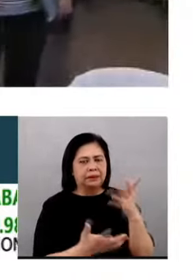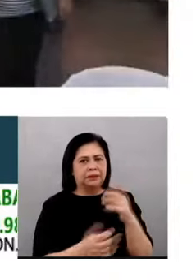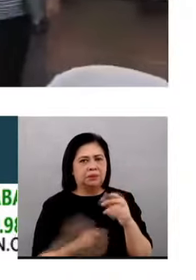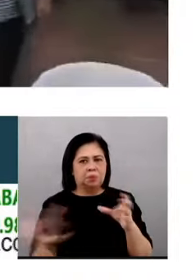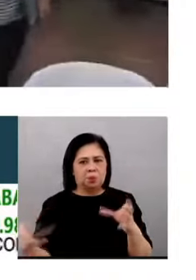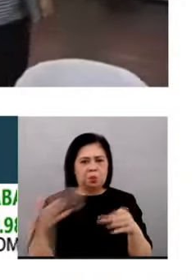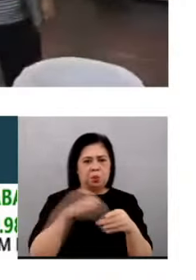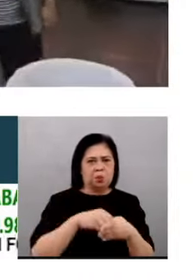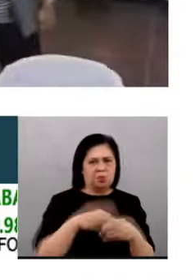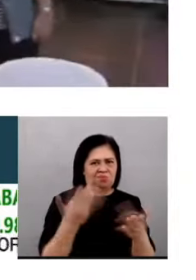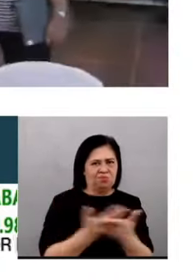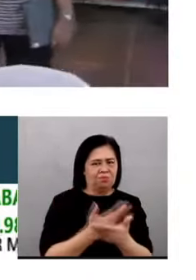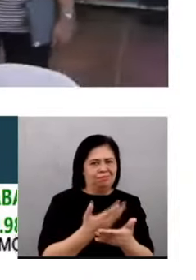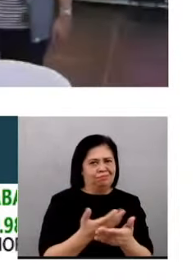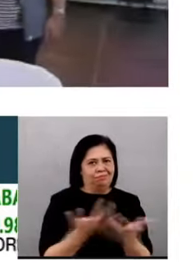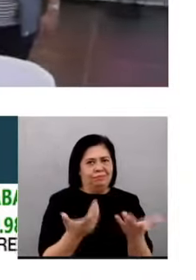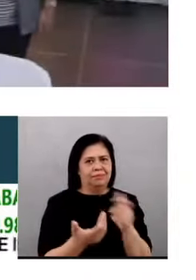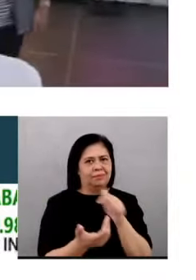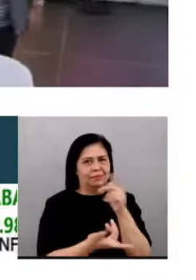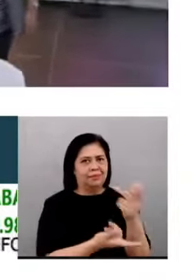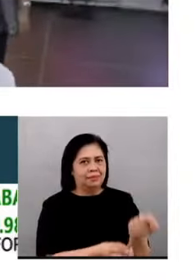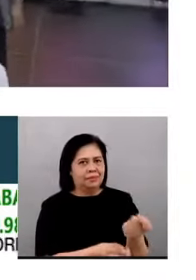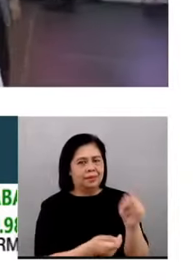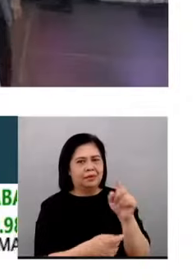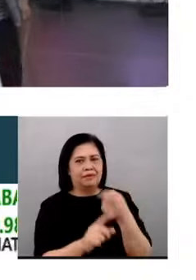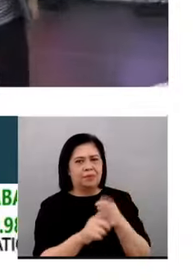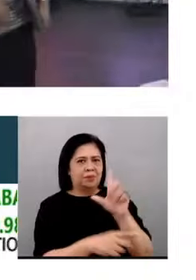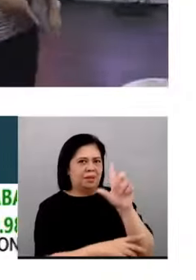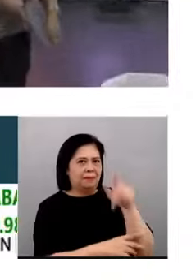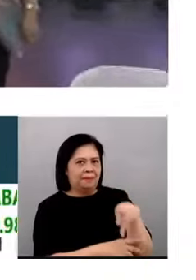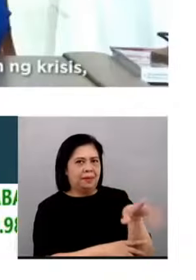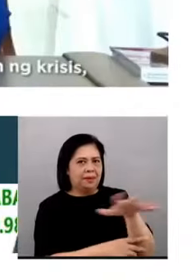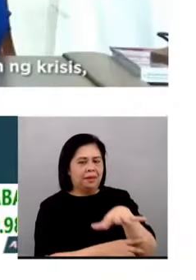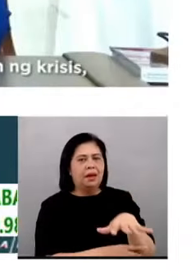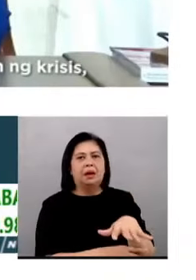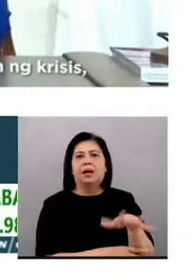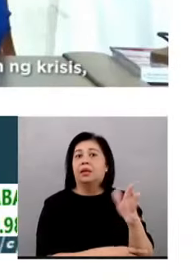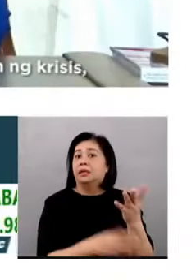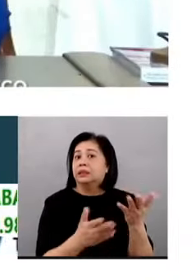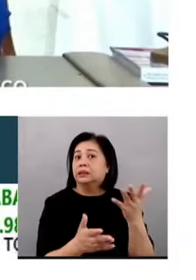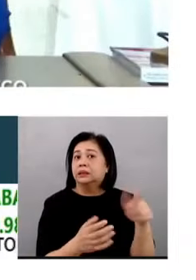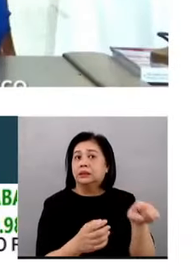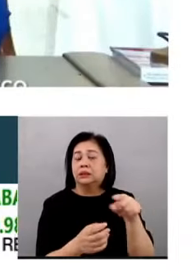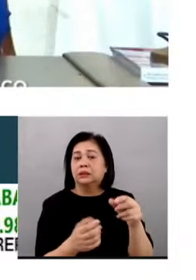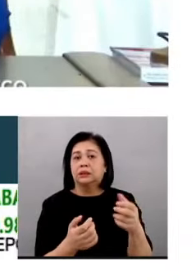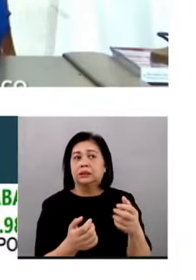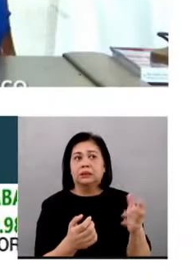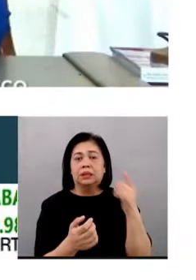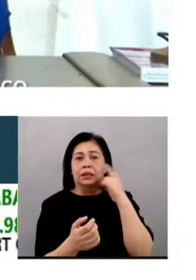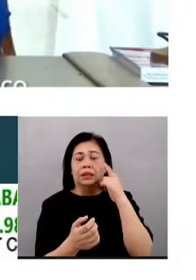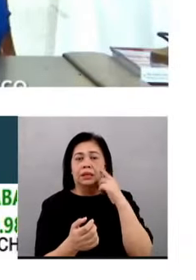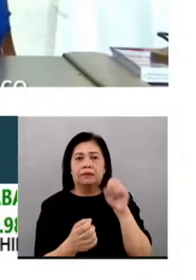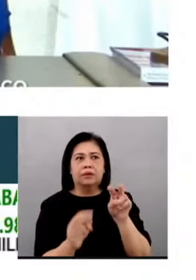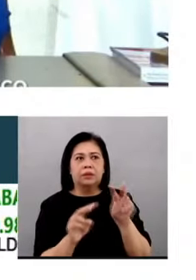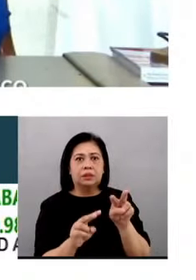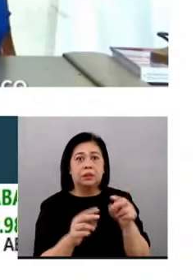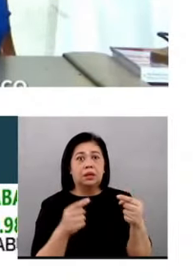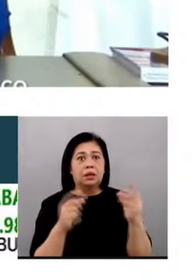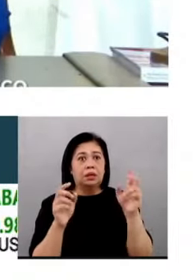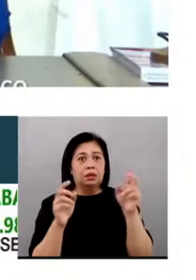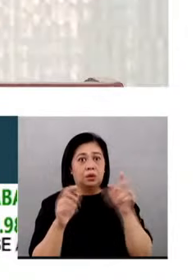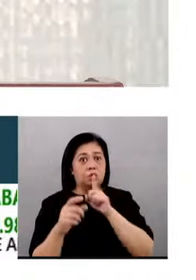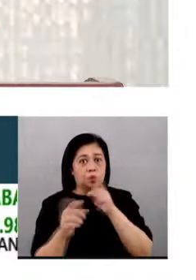mean, of the Liberal Party. They some of them will still, but I think if they see that it's an opposition